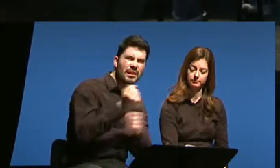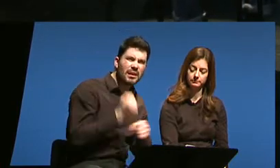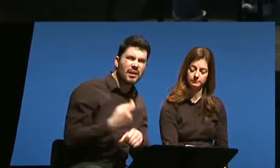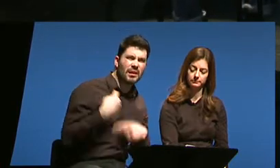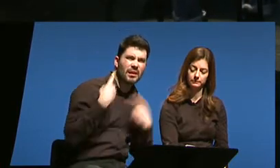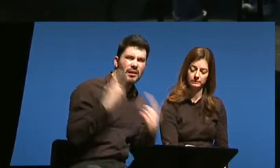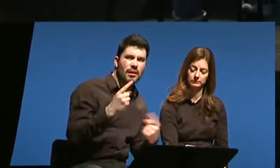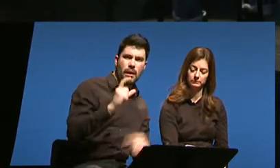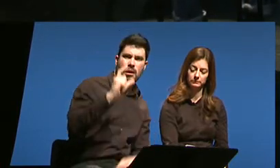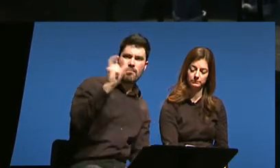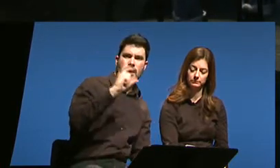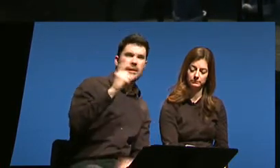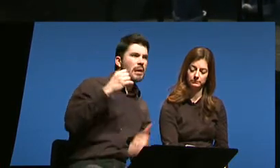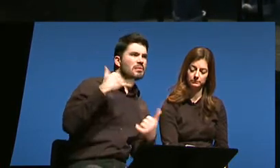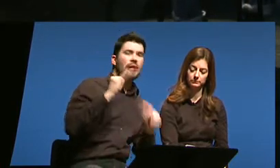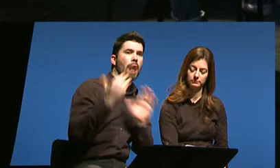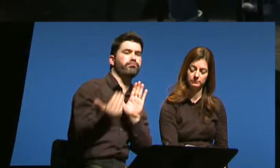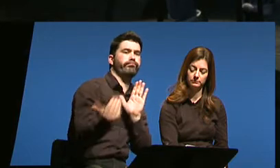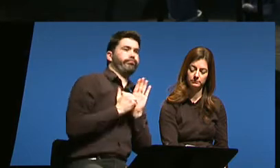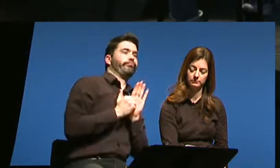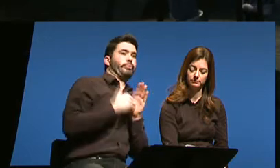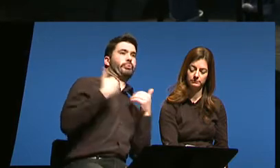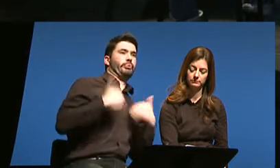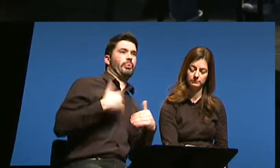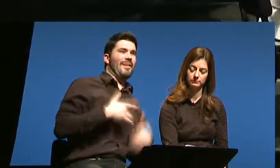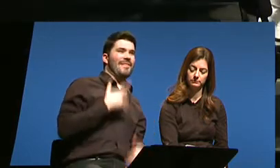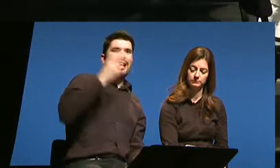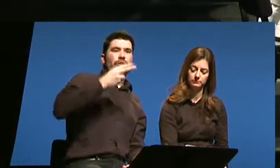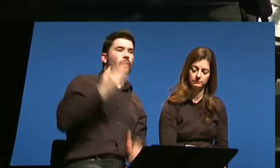today makes it feel like history is just repeating itself.